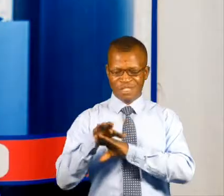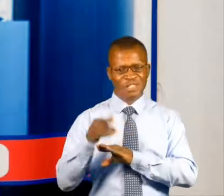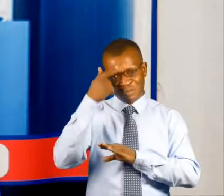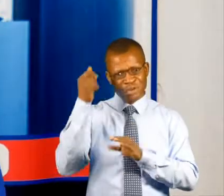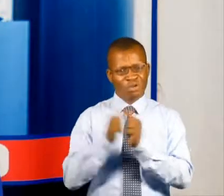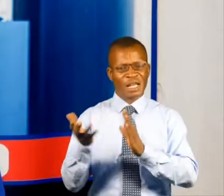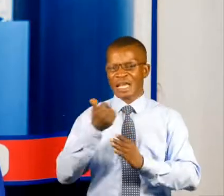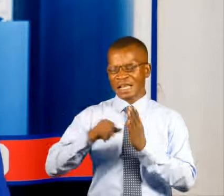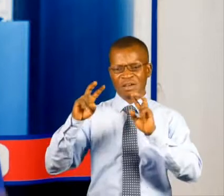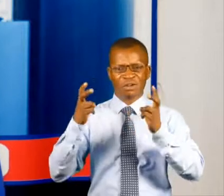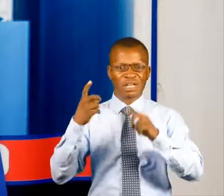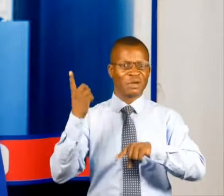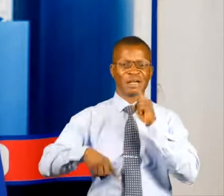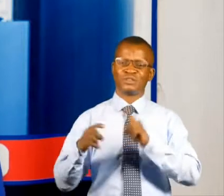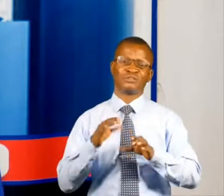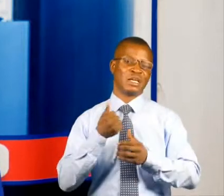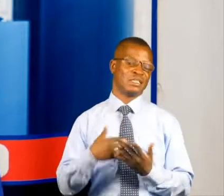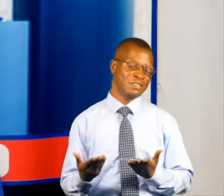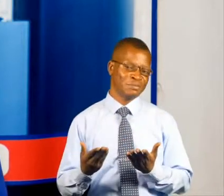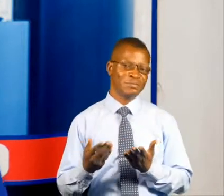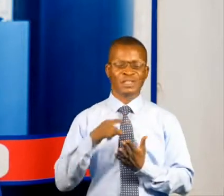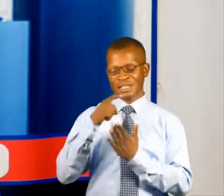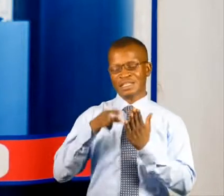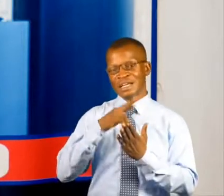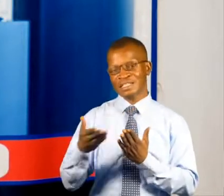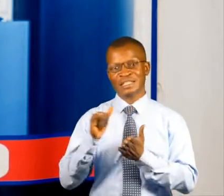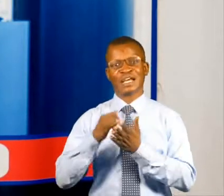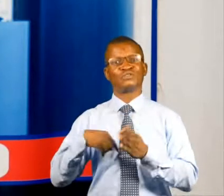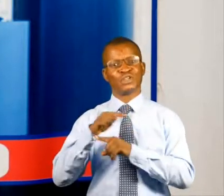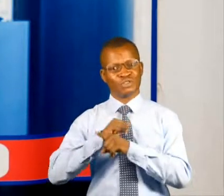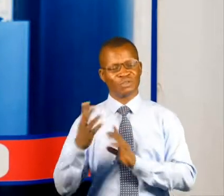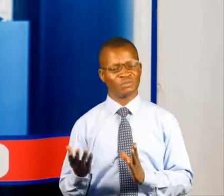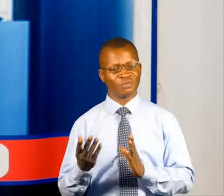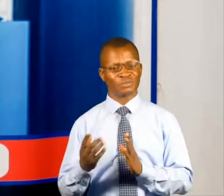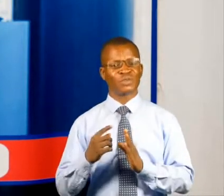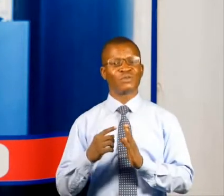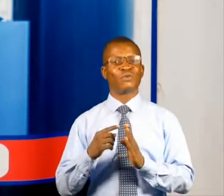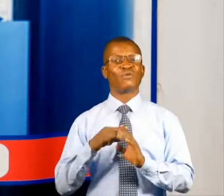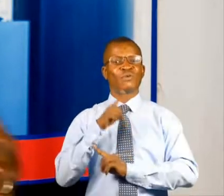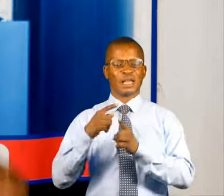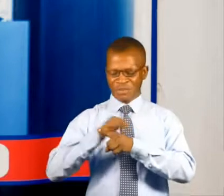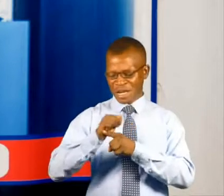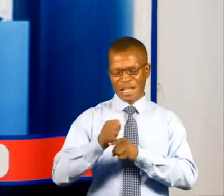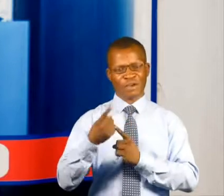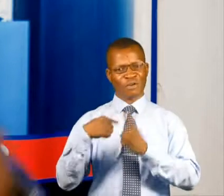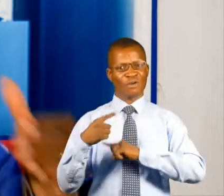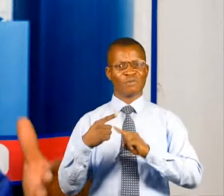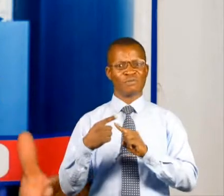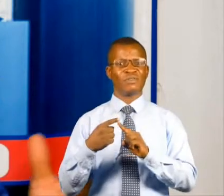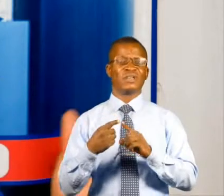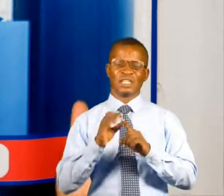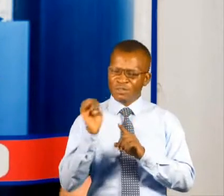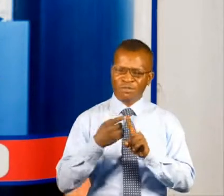because if you don't have content, you can't facilitate anything. So these are the things that we do. With training comes, aside